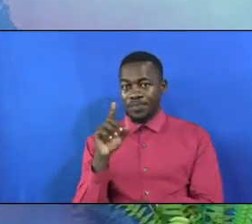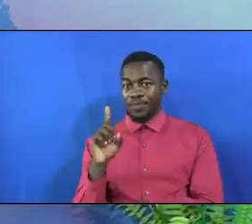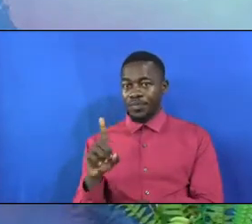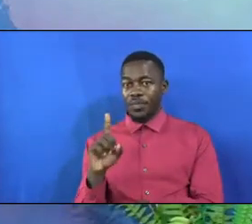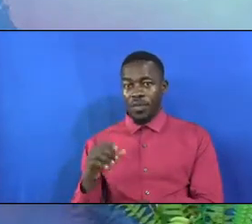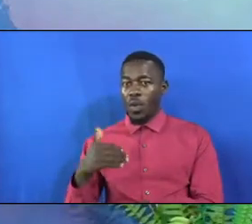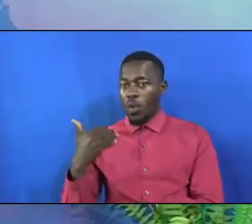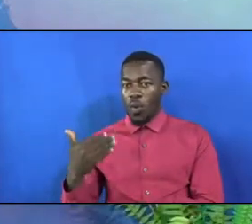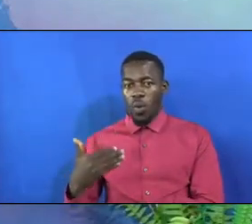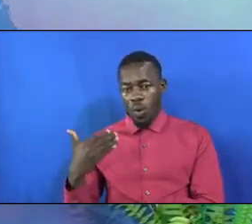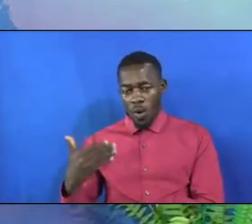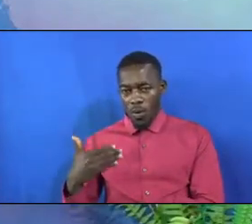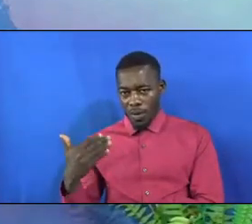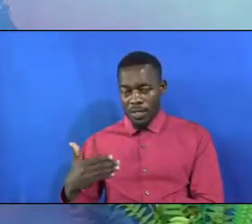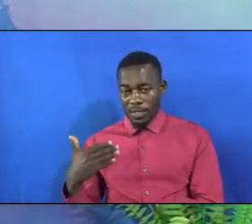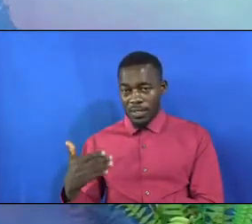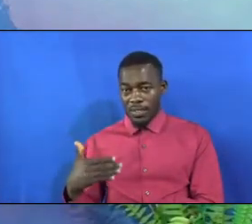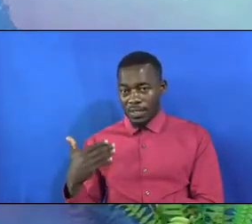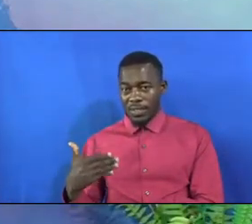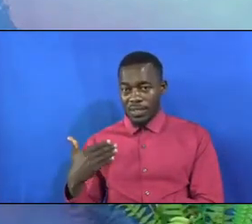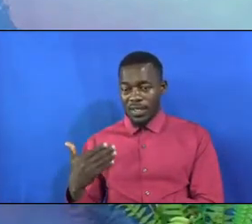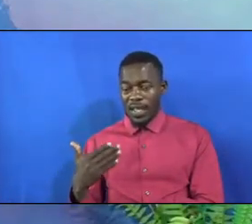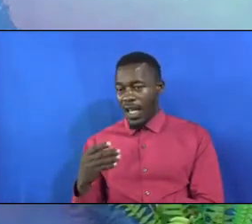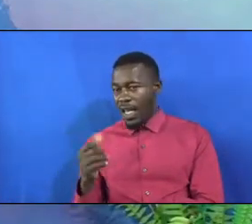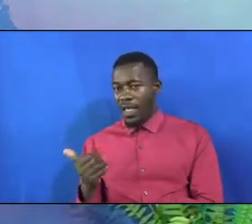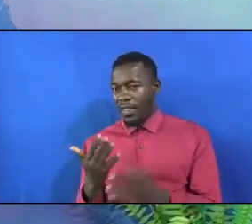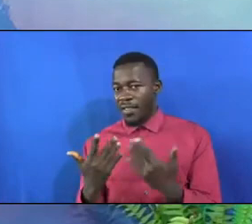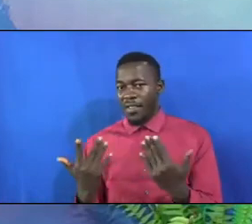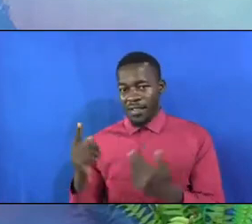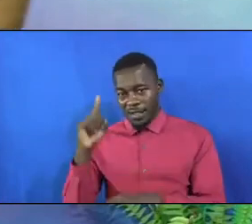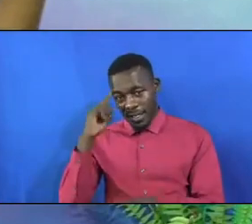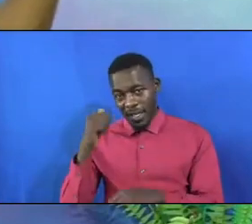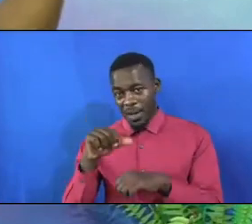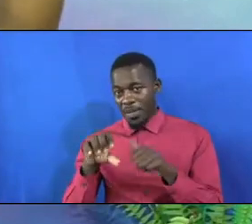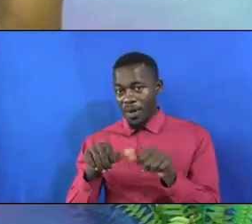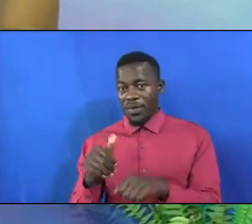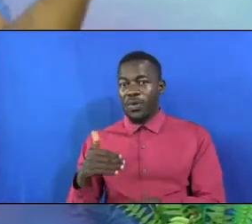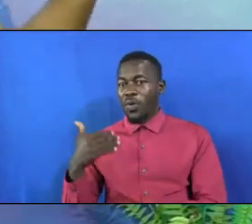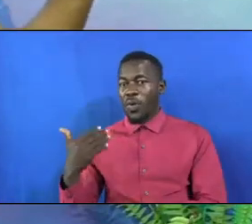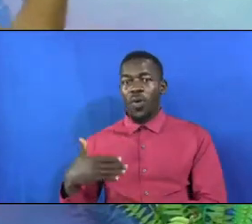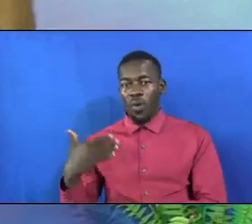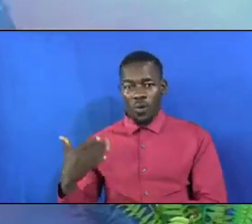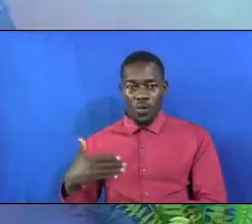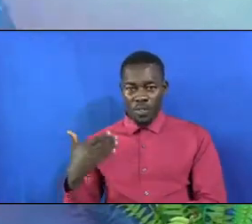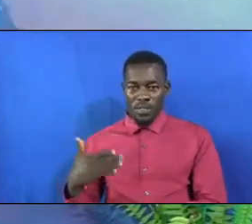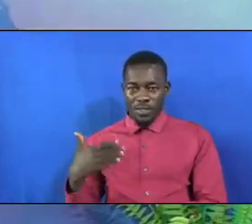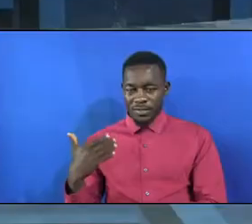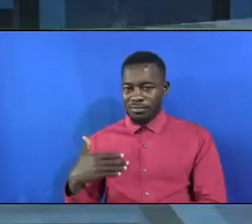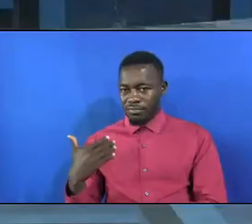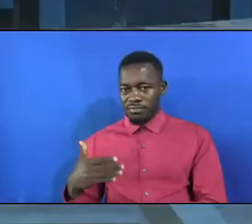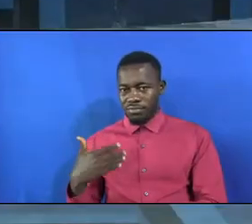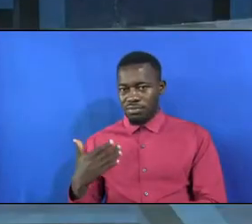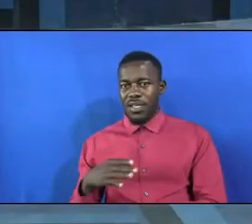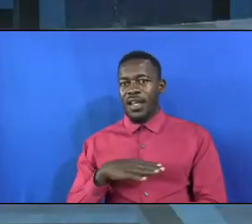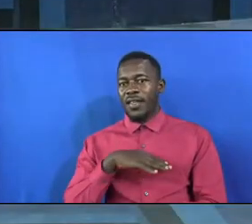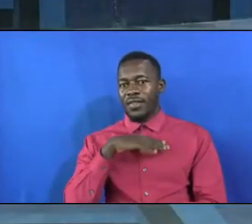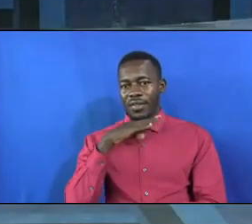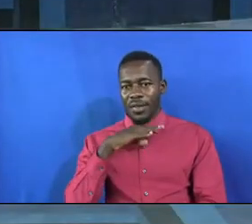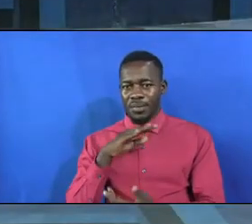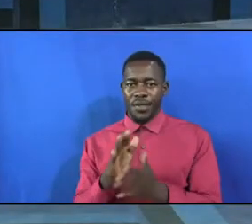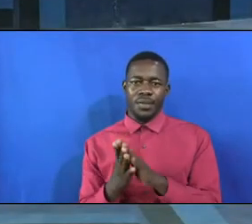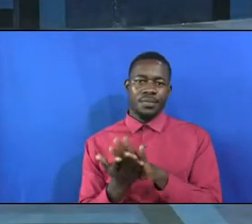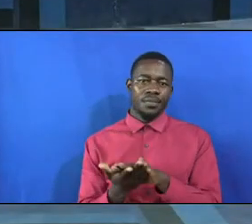up having those very little things we think about, they end up having grave consequences.